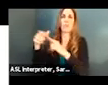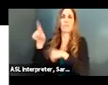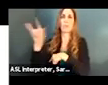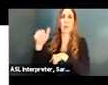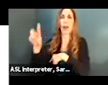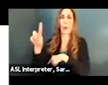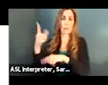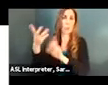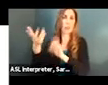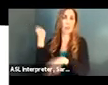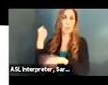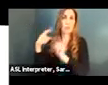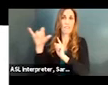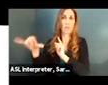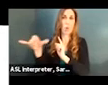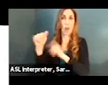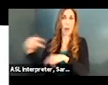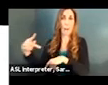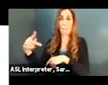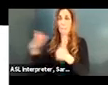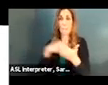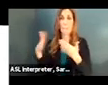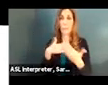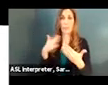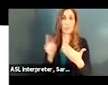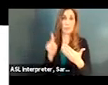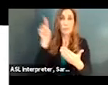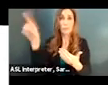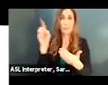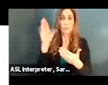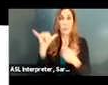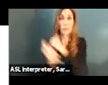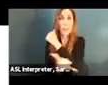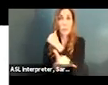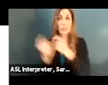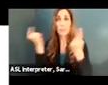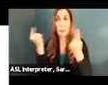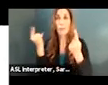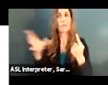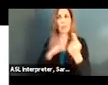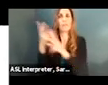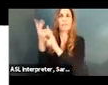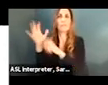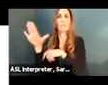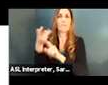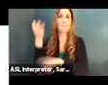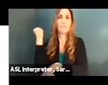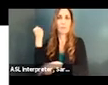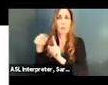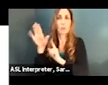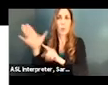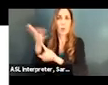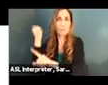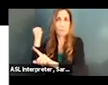it from your iPad, even if you're in Montgomery County, and put it on somebody else's iPad